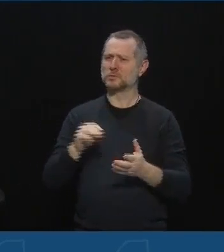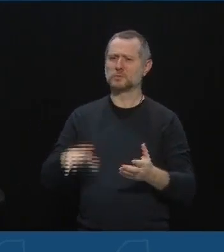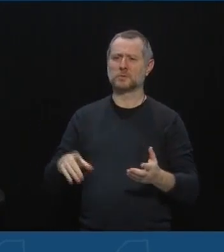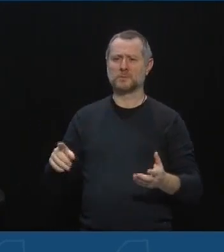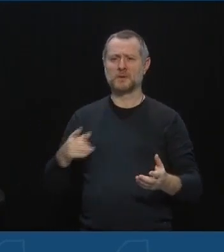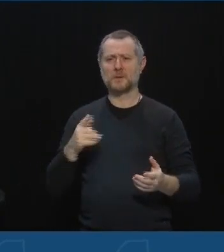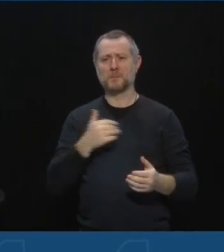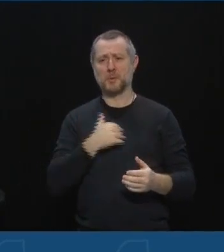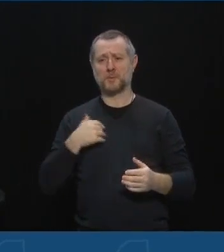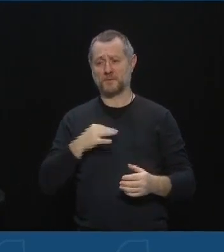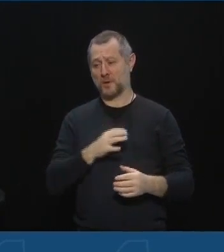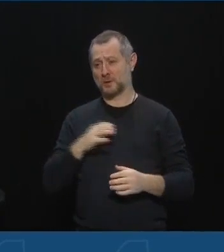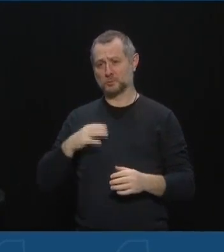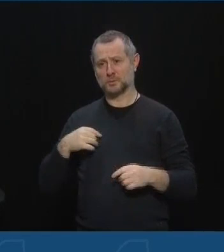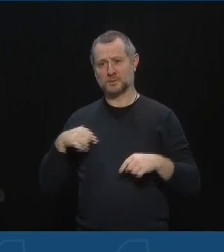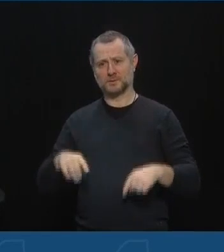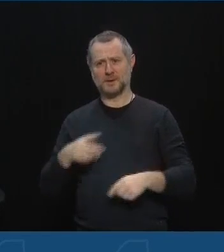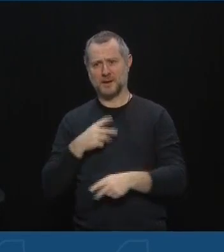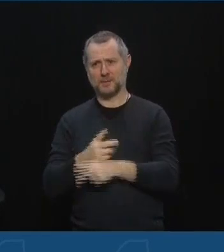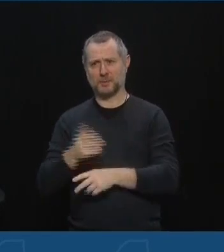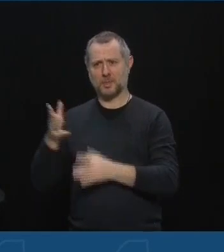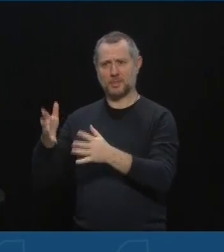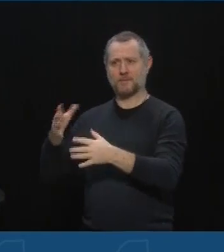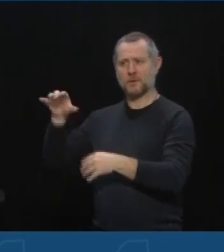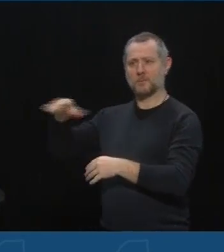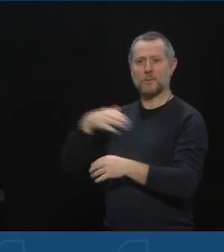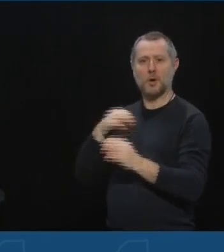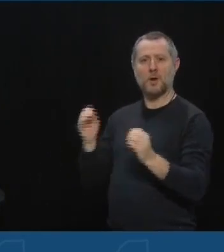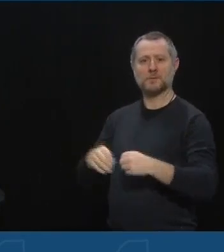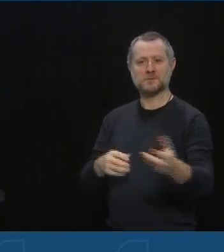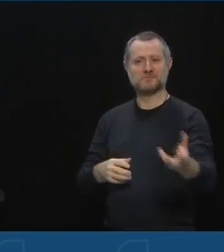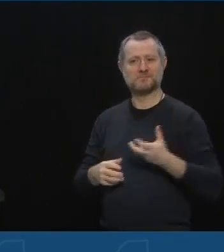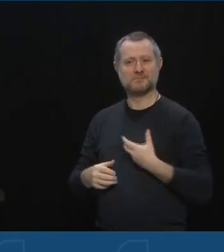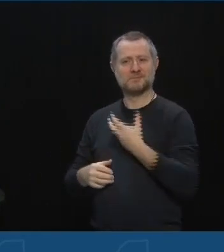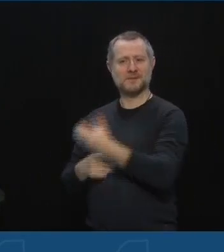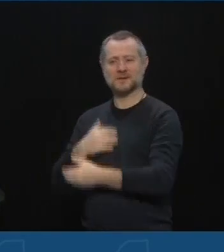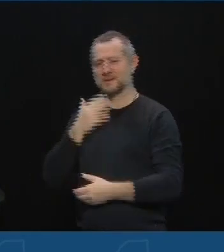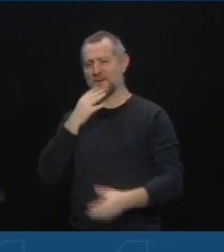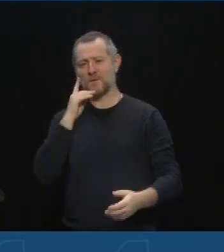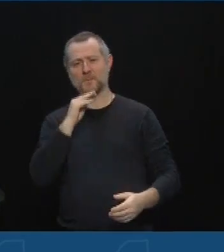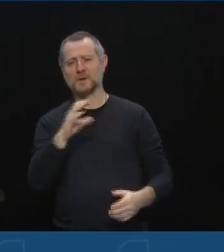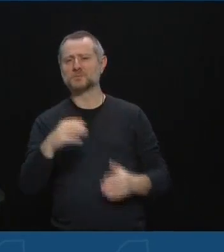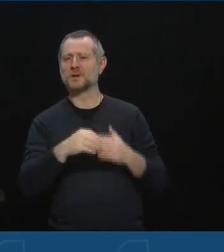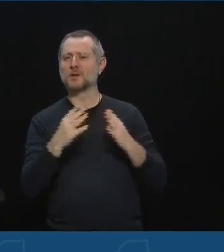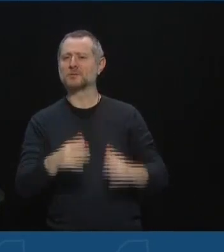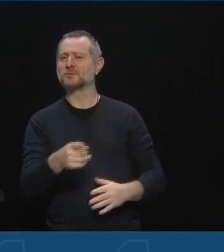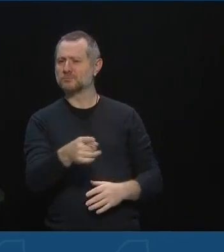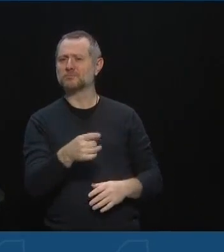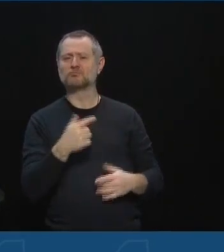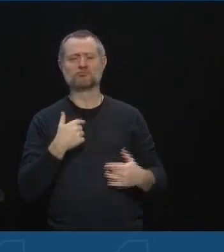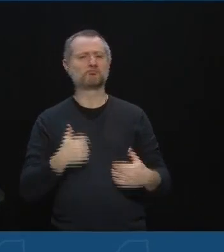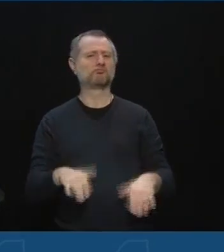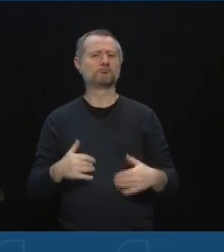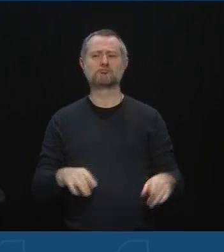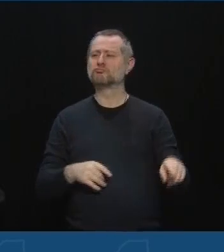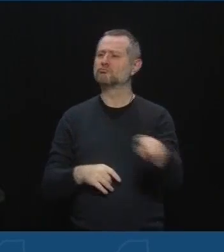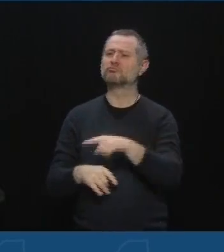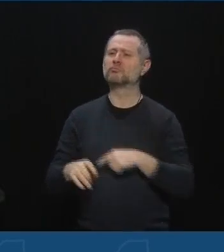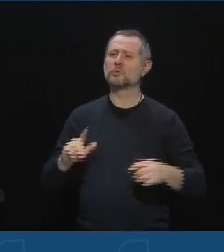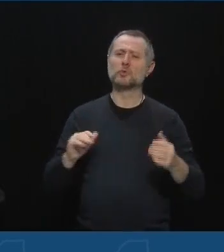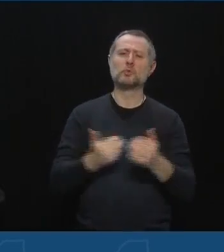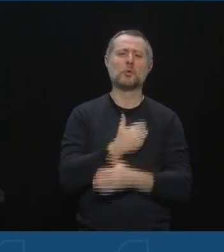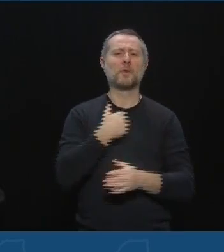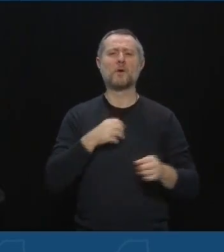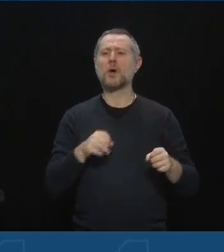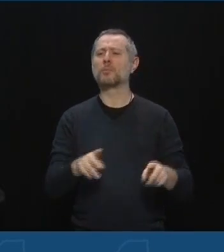of Congress, and I still have that in my office today. So I want to thank MCC for being at the forefront of creating opportunities for your thousands of